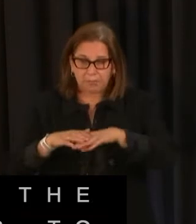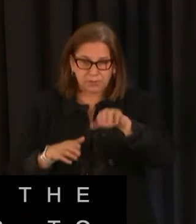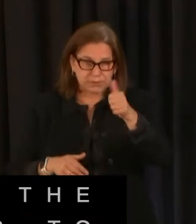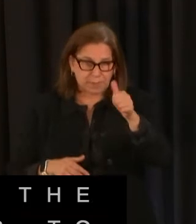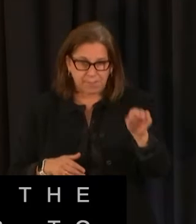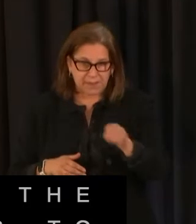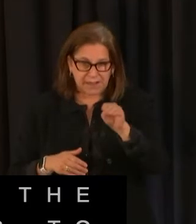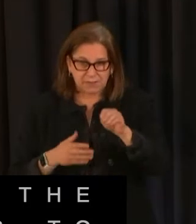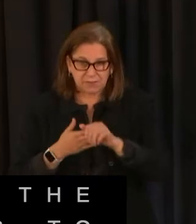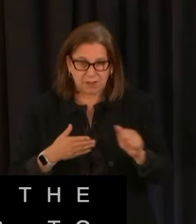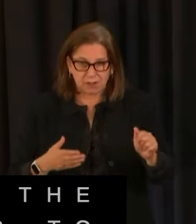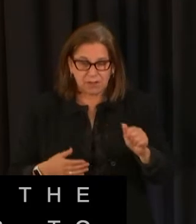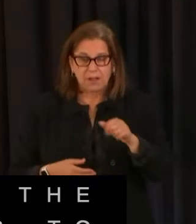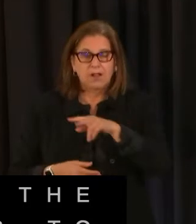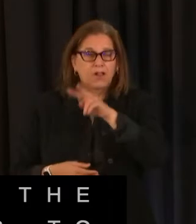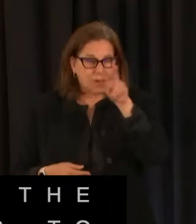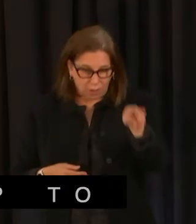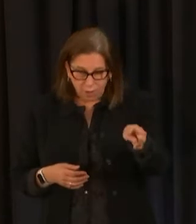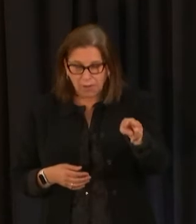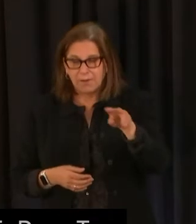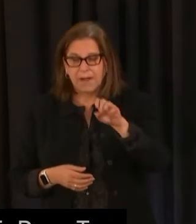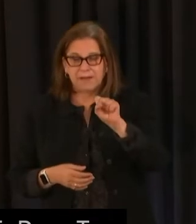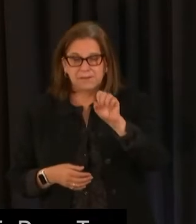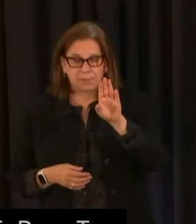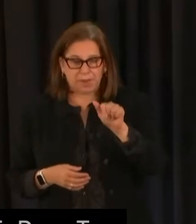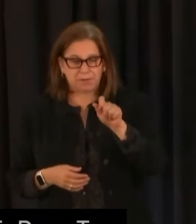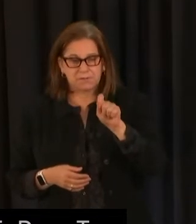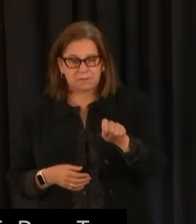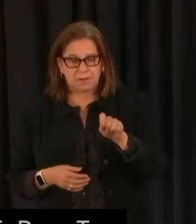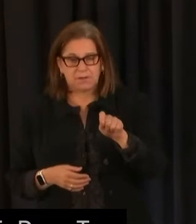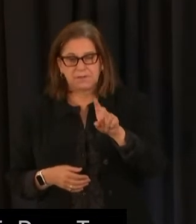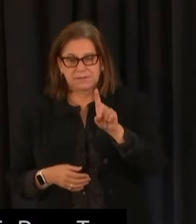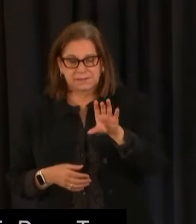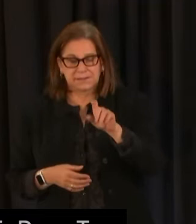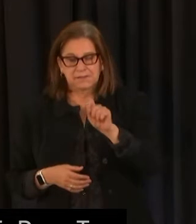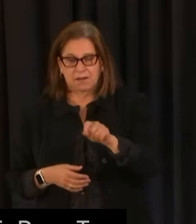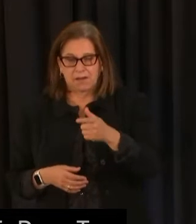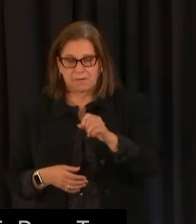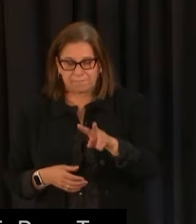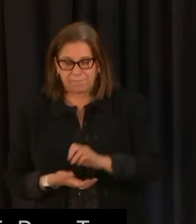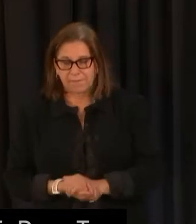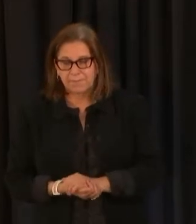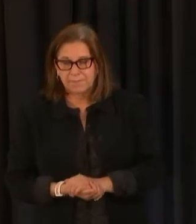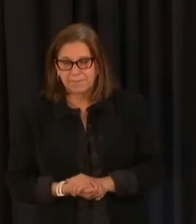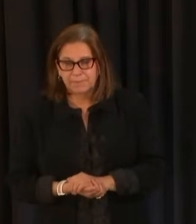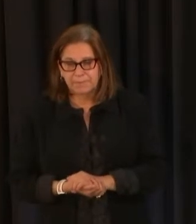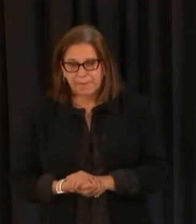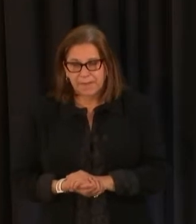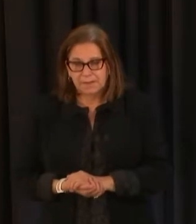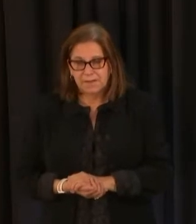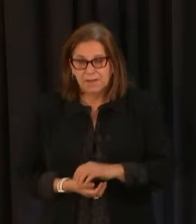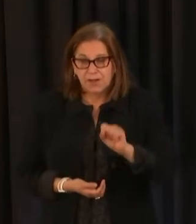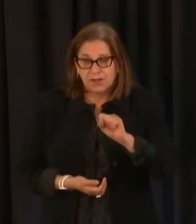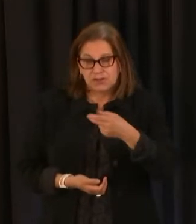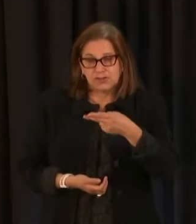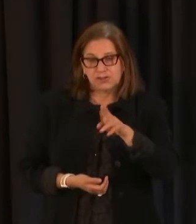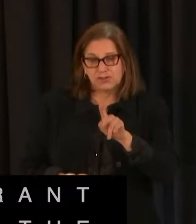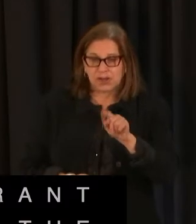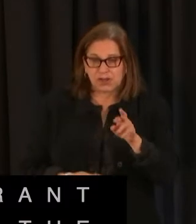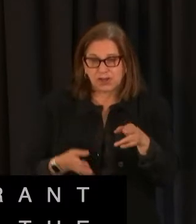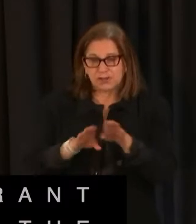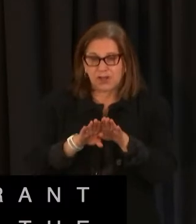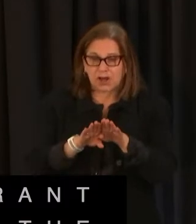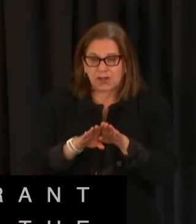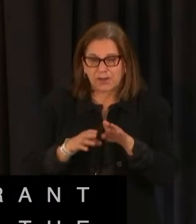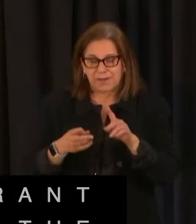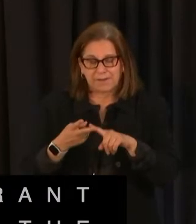to SBA.gov for the Restaurants Relief Fund as well as the Shuttered Venue Fund. And